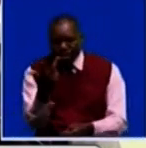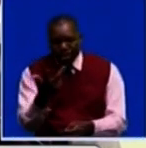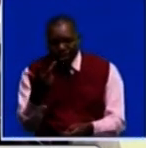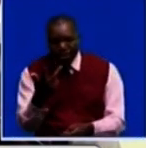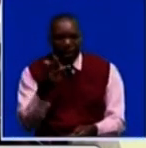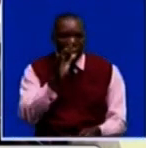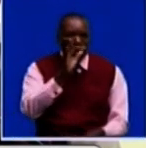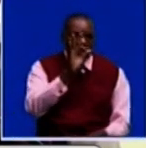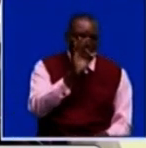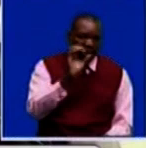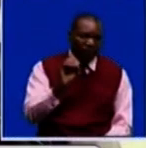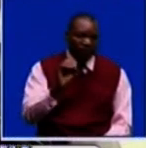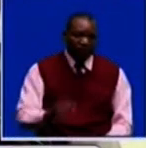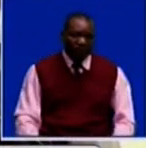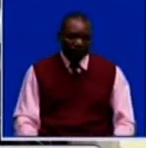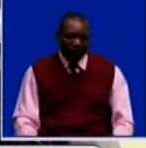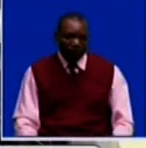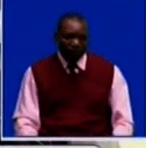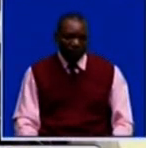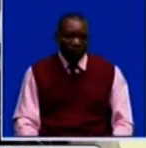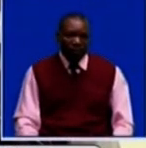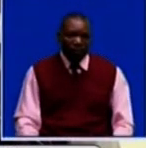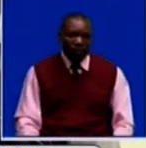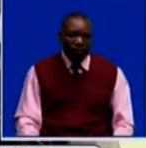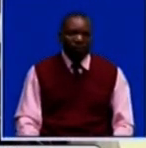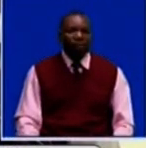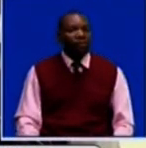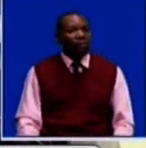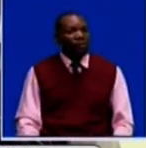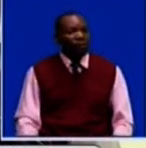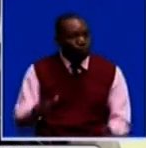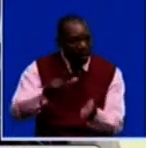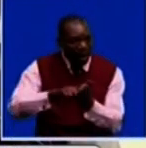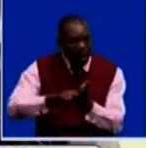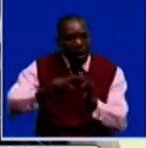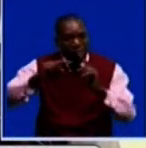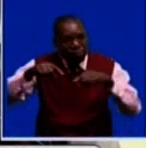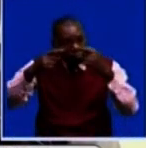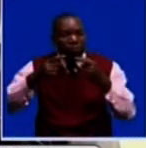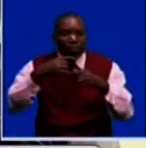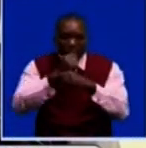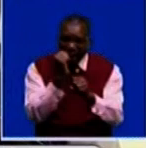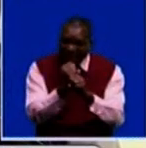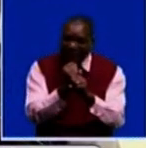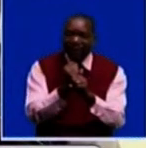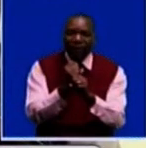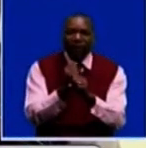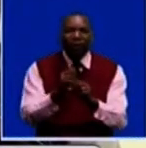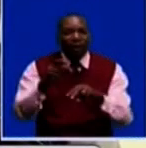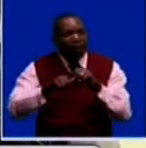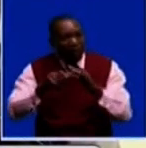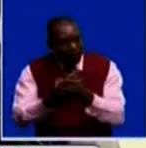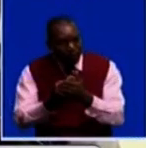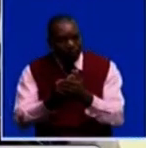90s. In Lusaka, some of the major strides made in the HIV response has been the increase in the number of